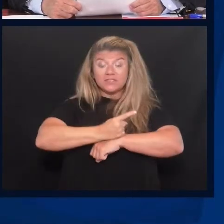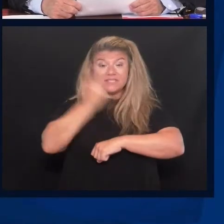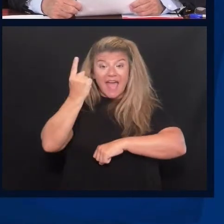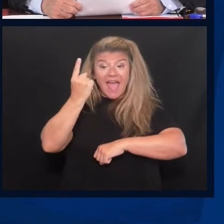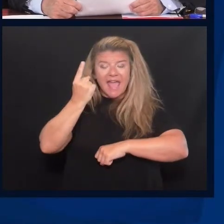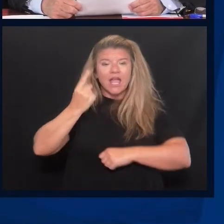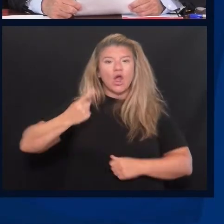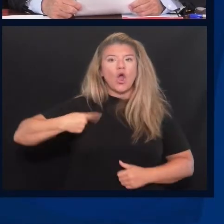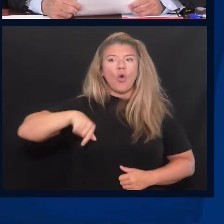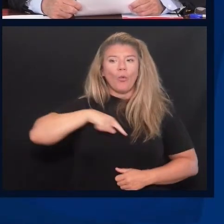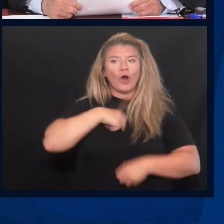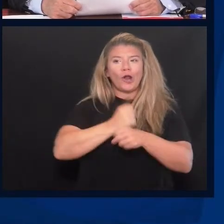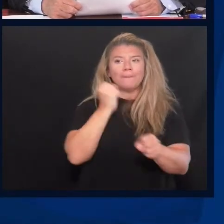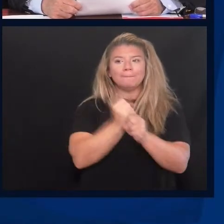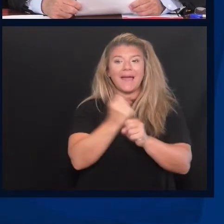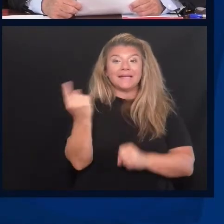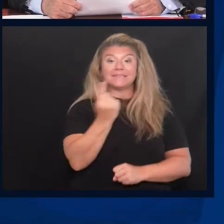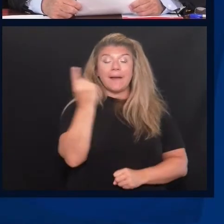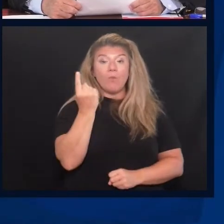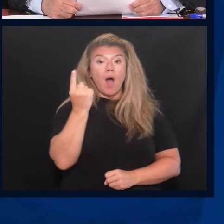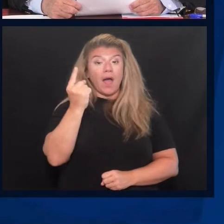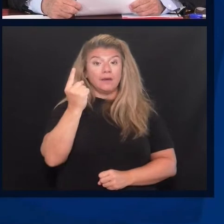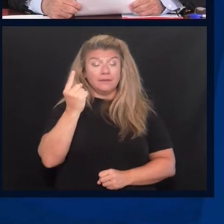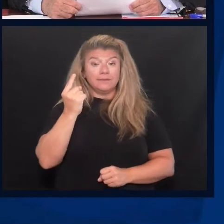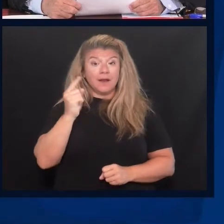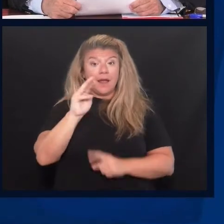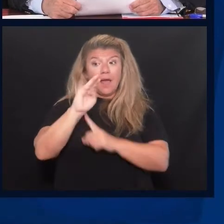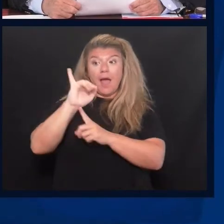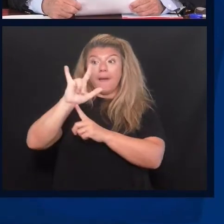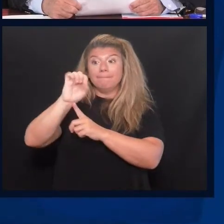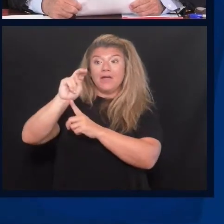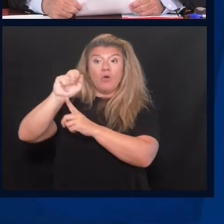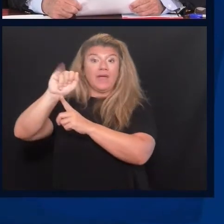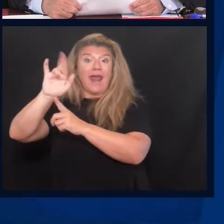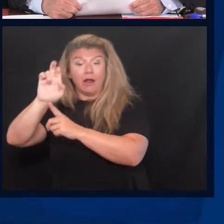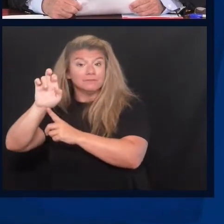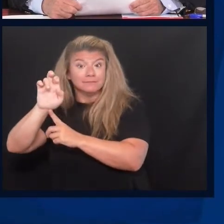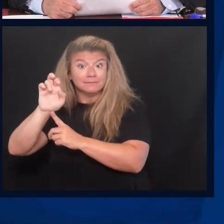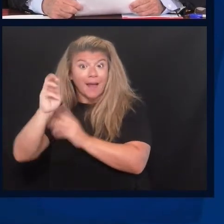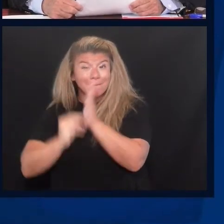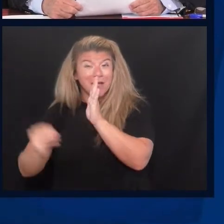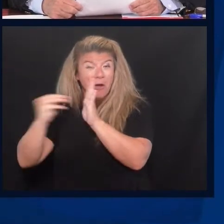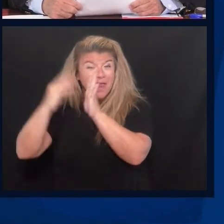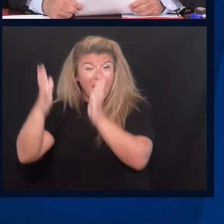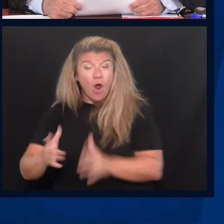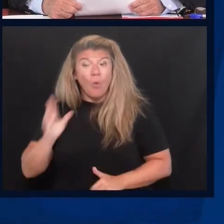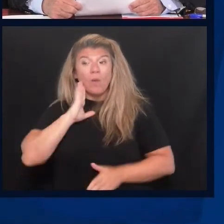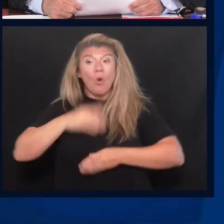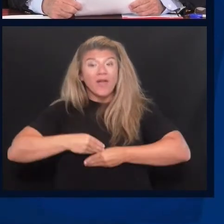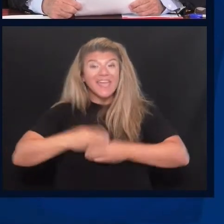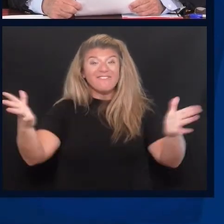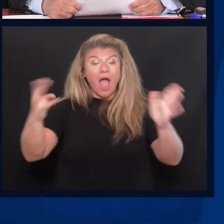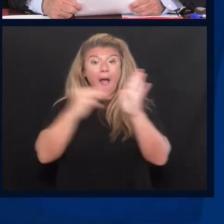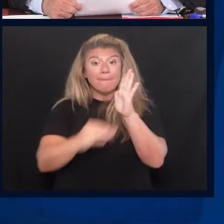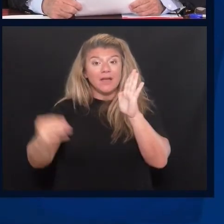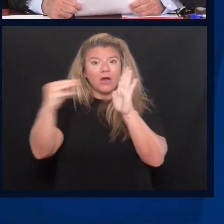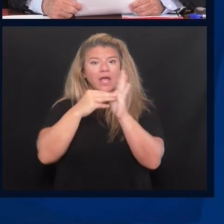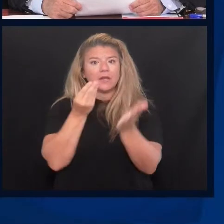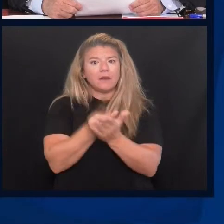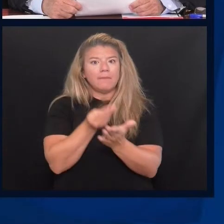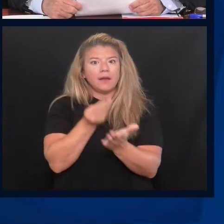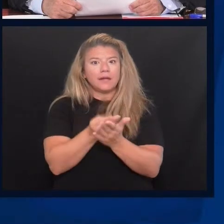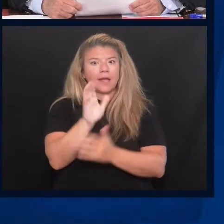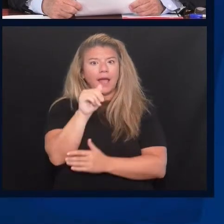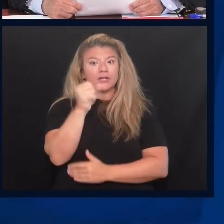make somebody in West Virginia a millionaire. We'll absolutely give away $1 million in cash to somebody